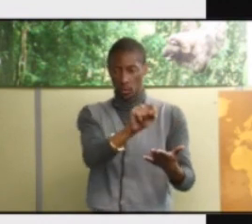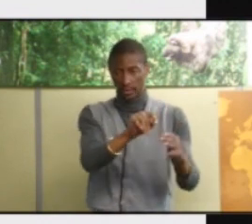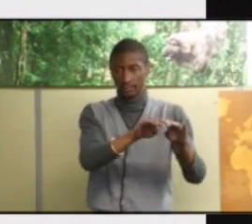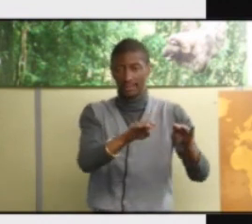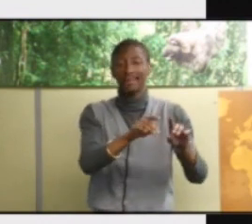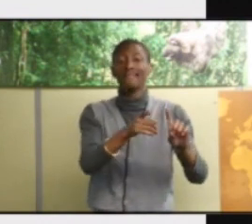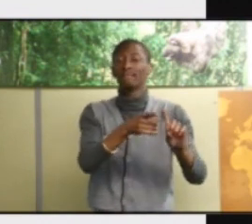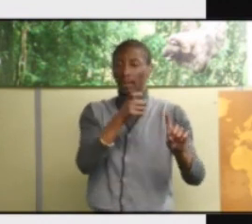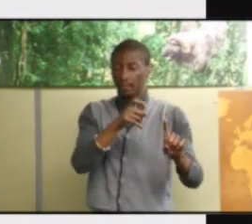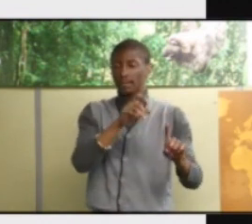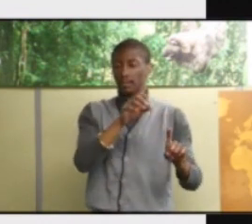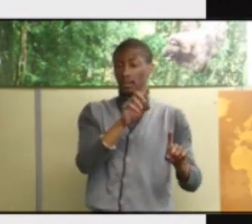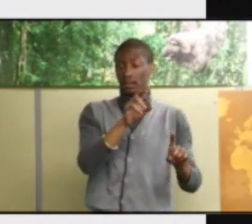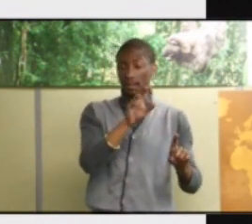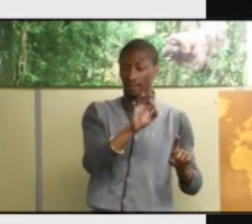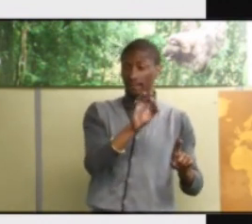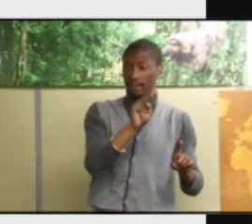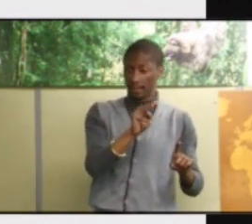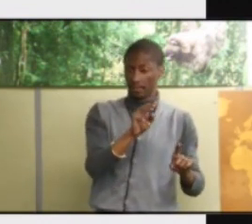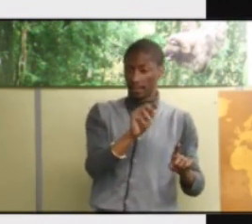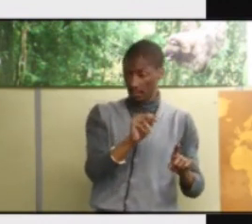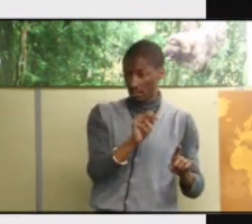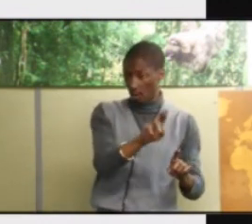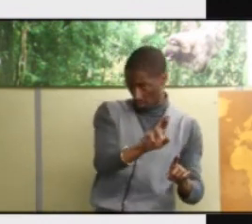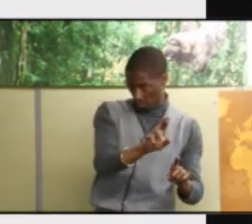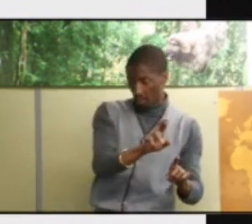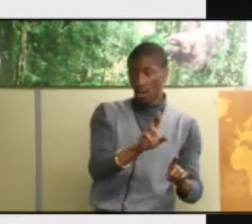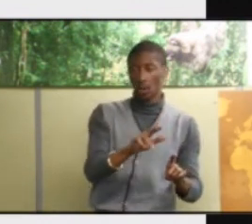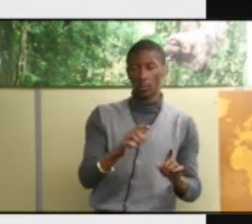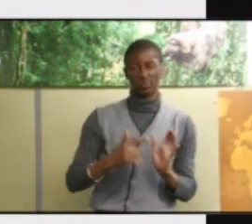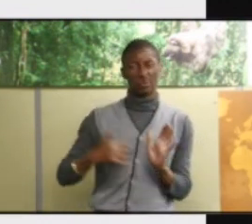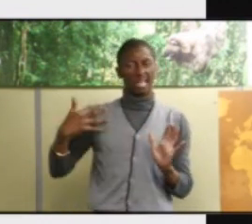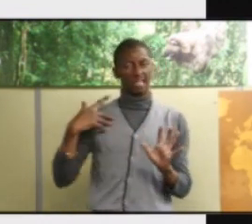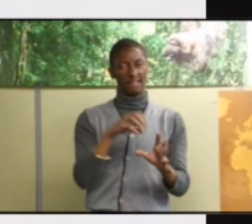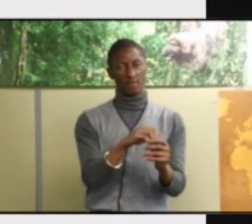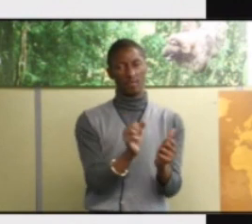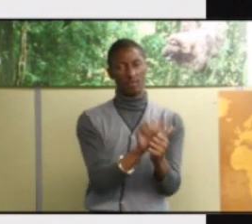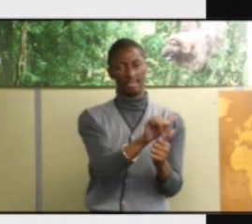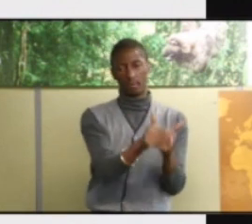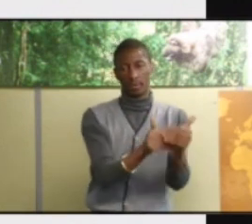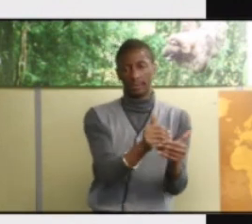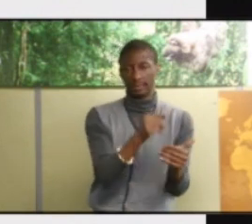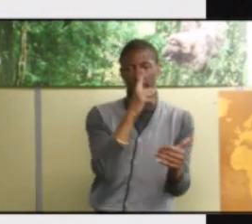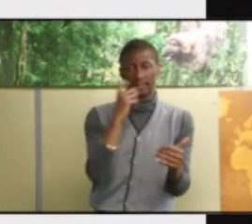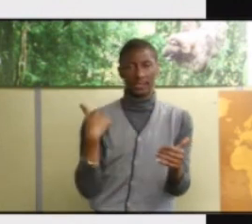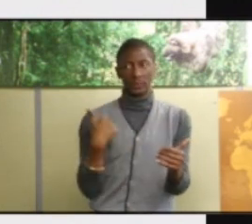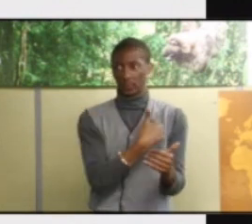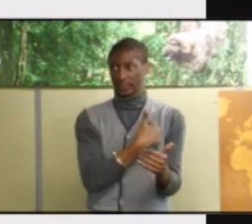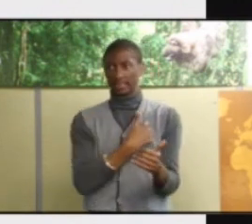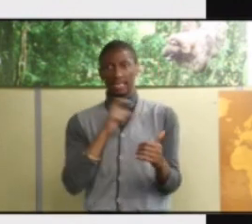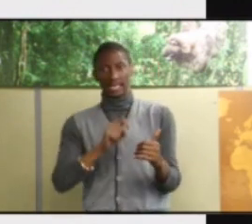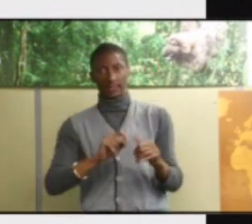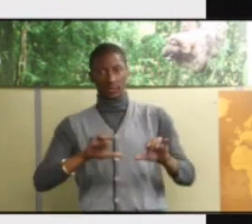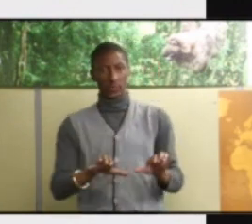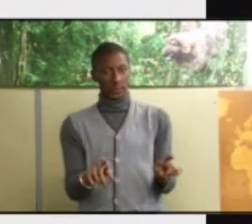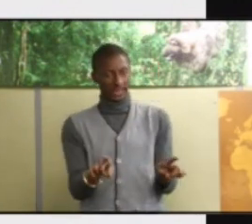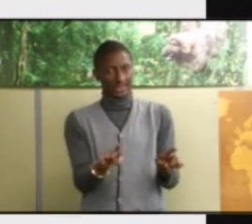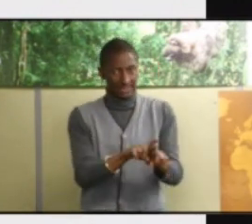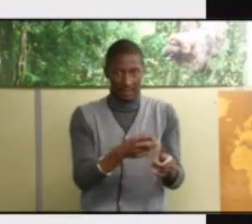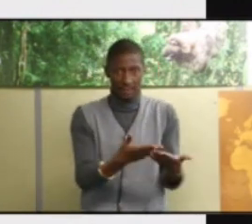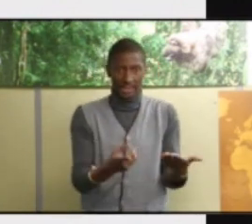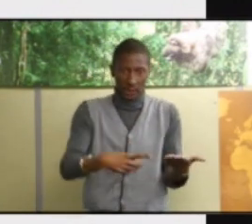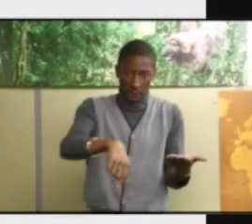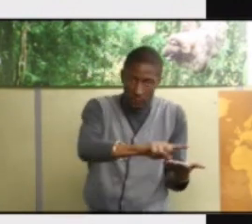OFM&R. We rarely get involved in that because we have to do the exact same thing that you would have to